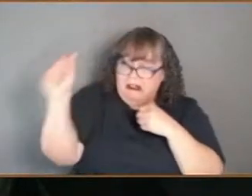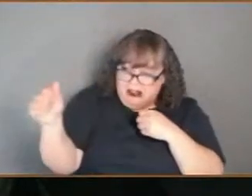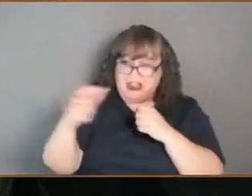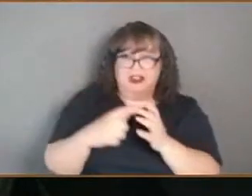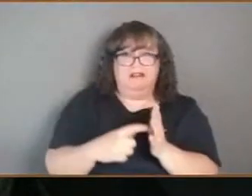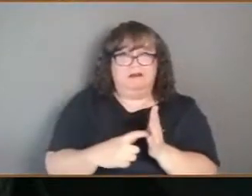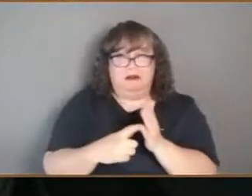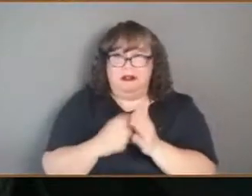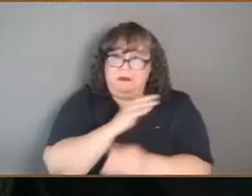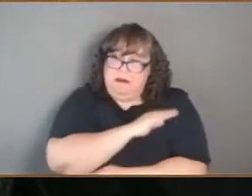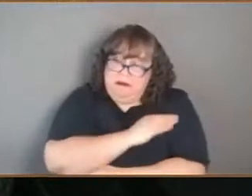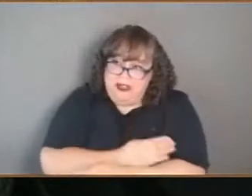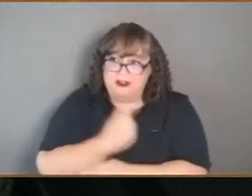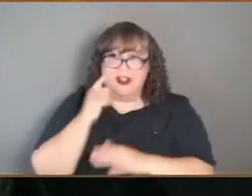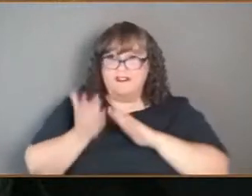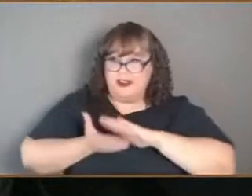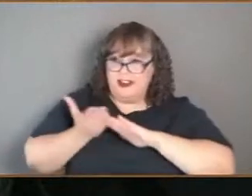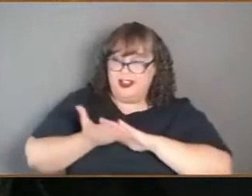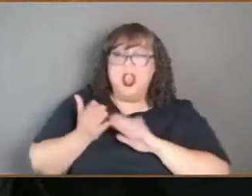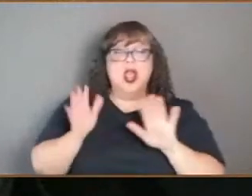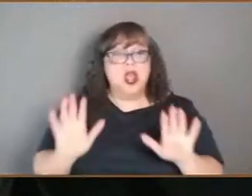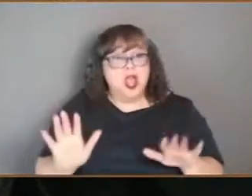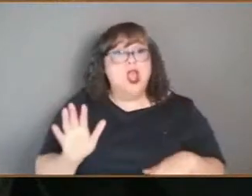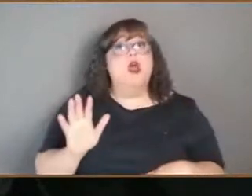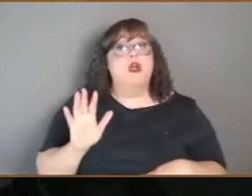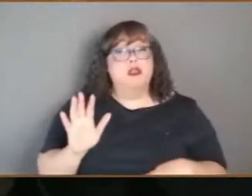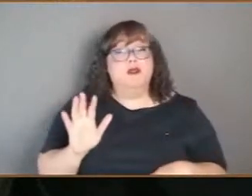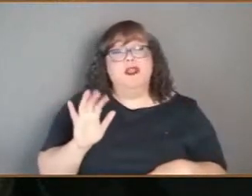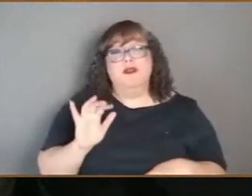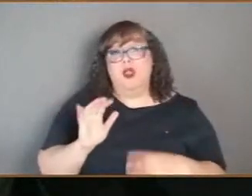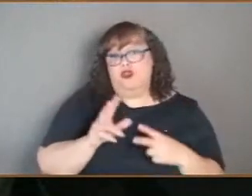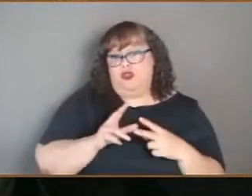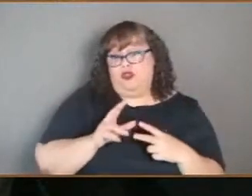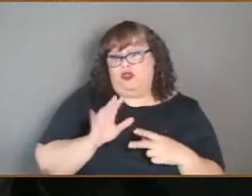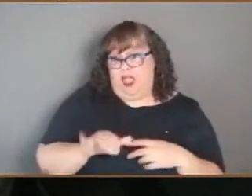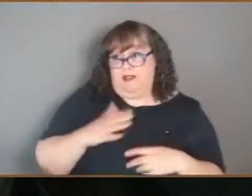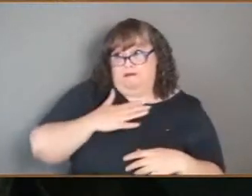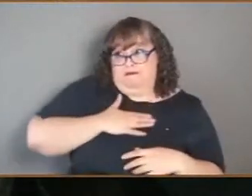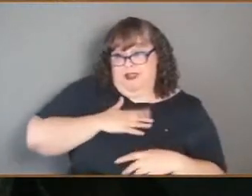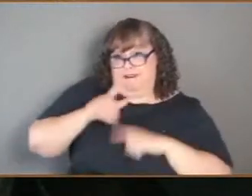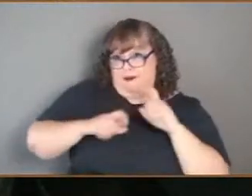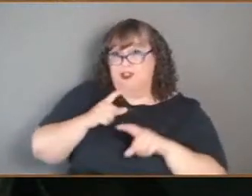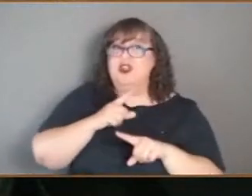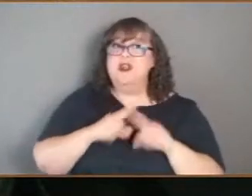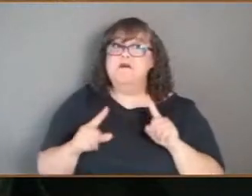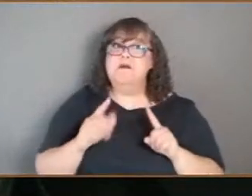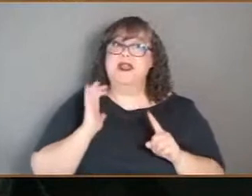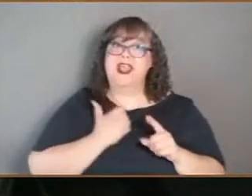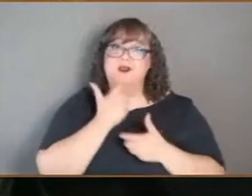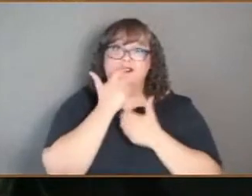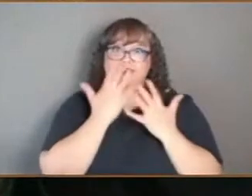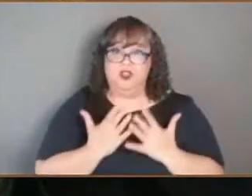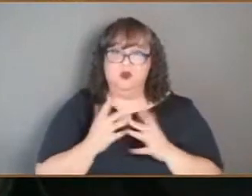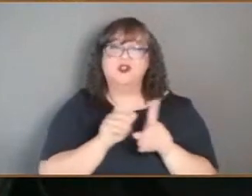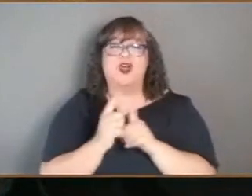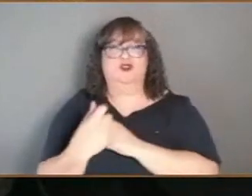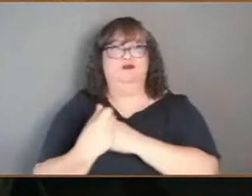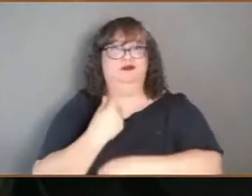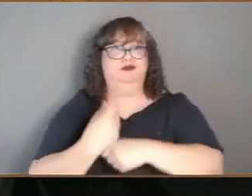you know, those were my questions, but I hear we're getting some really interesting ones from viewers, which is wonderful. Keep them coming. Again, a reminder, use that